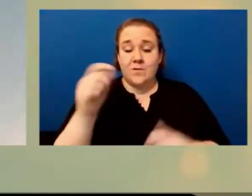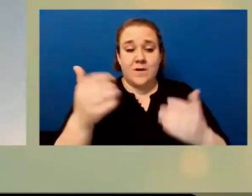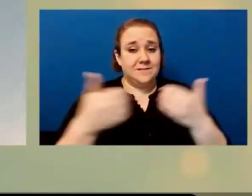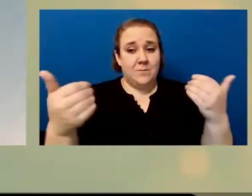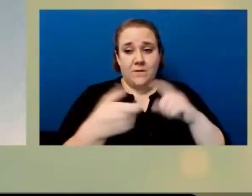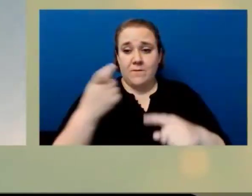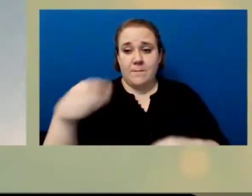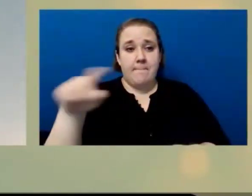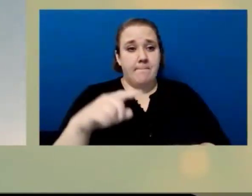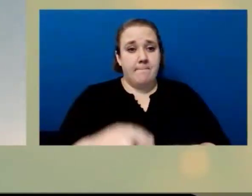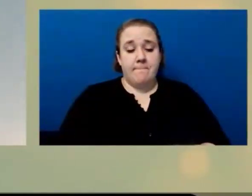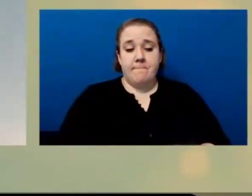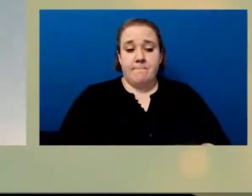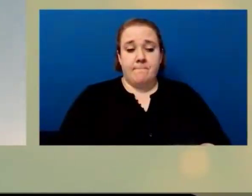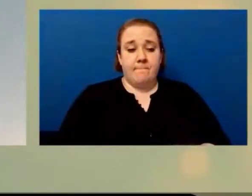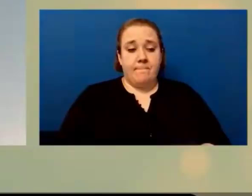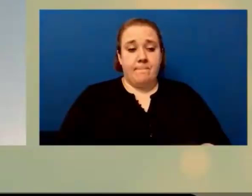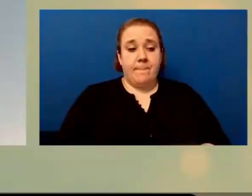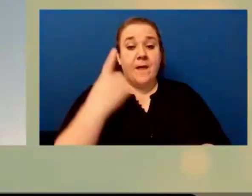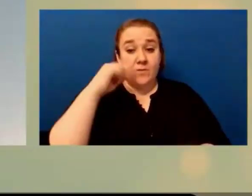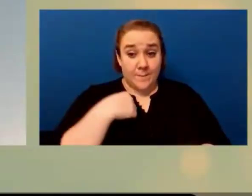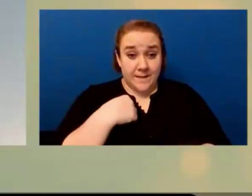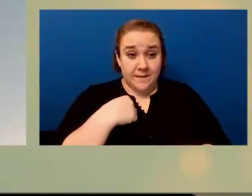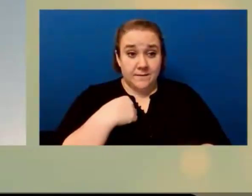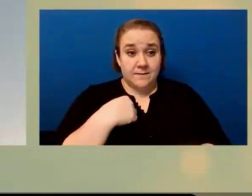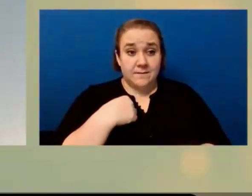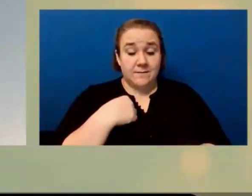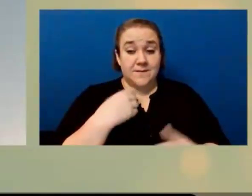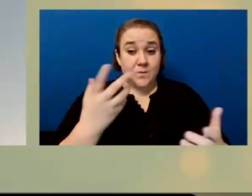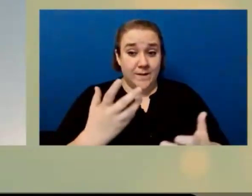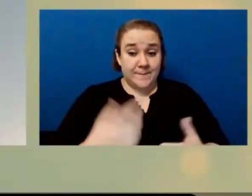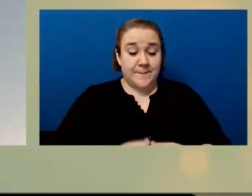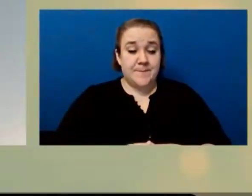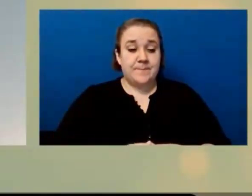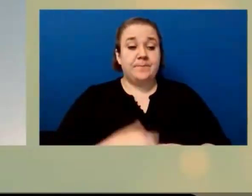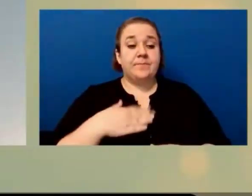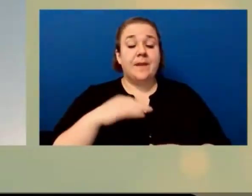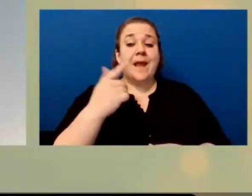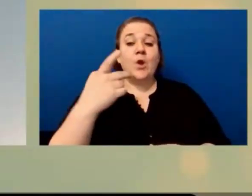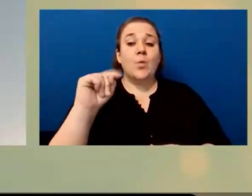life, she also upholstered the plane that destroyed Hiroshima.